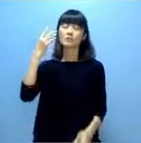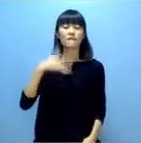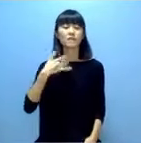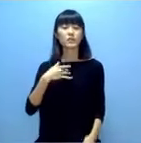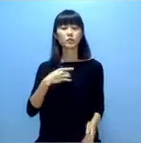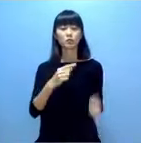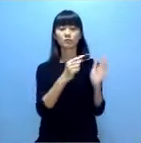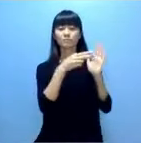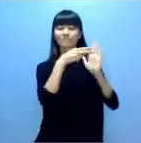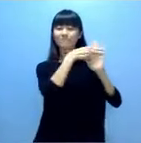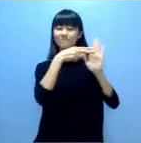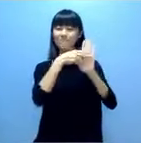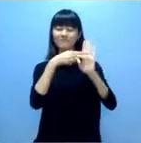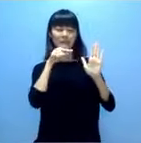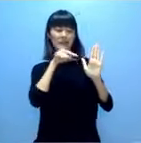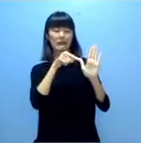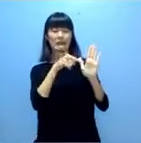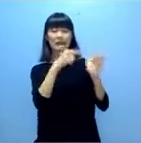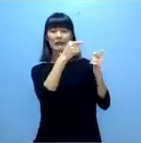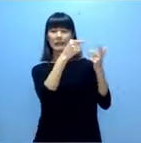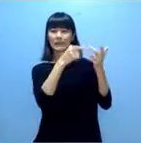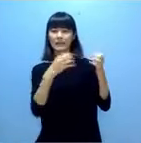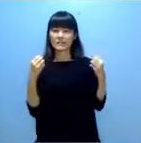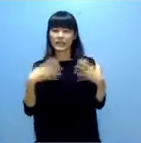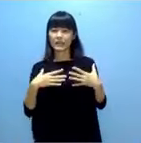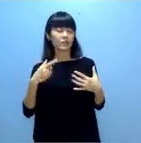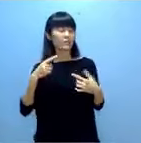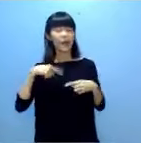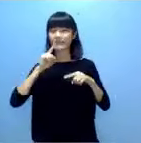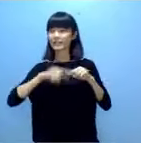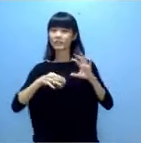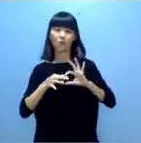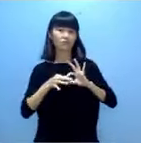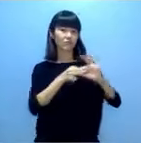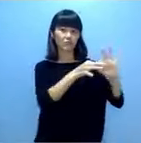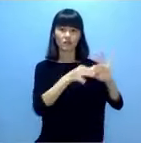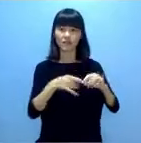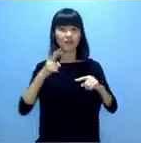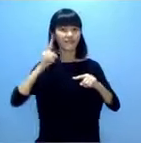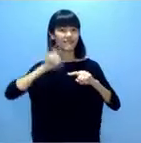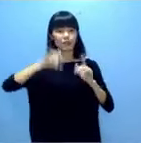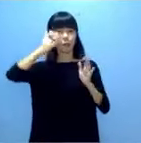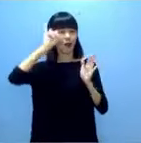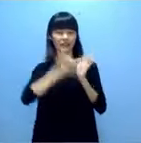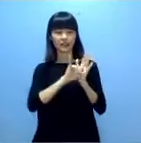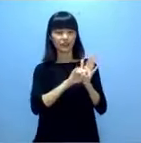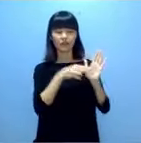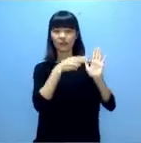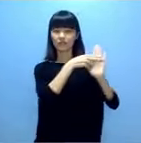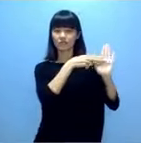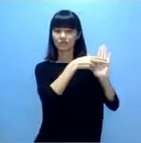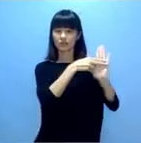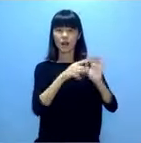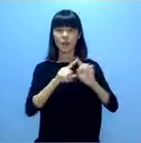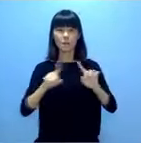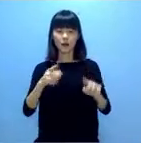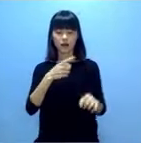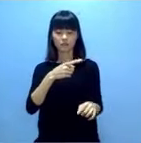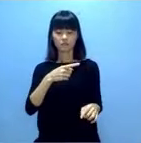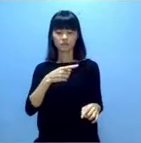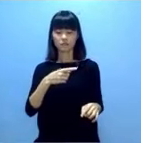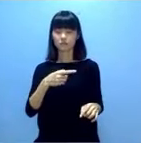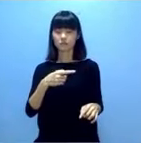scary. It's something that I cannot connect and identify with. And yet, you know, the work that I do just puts